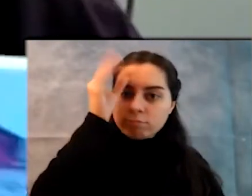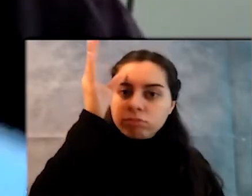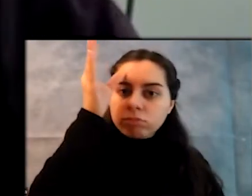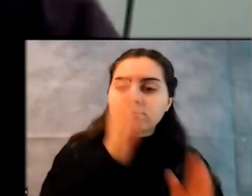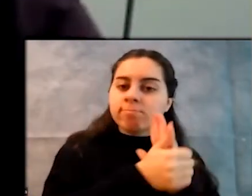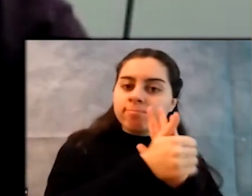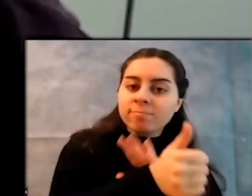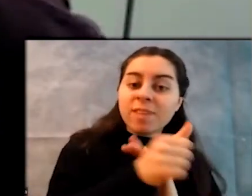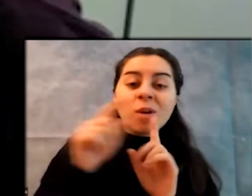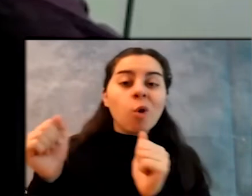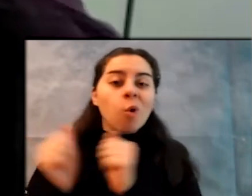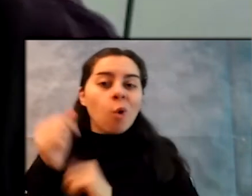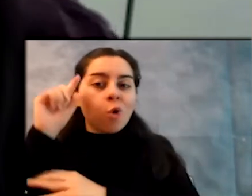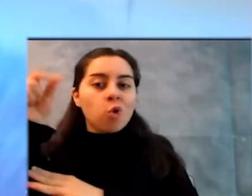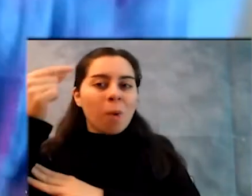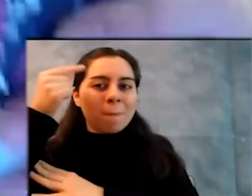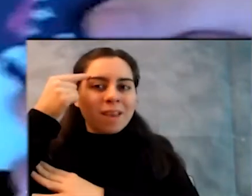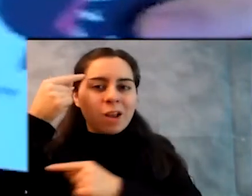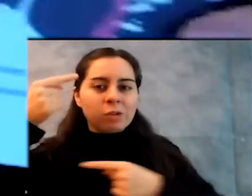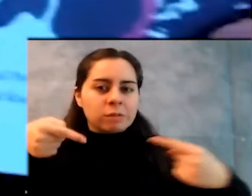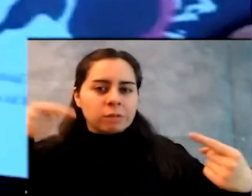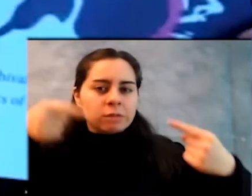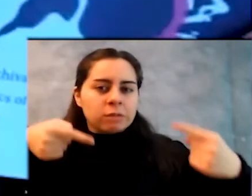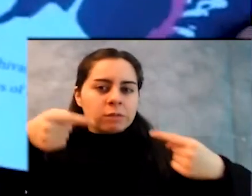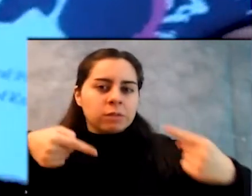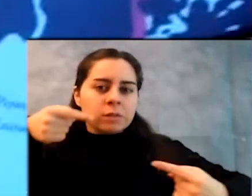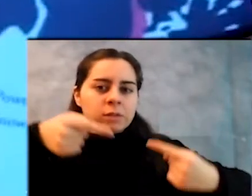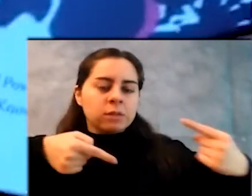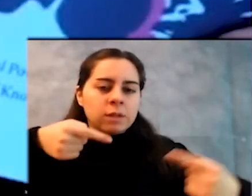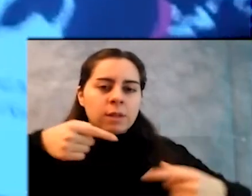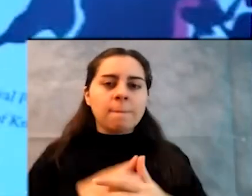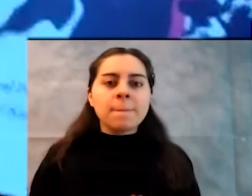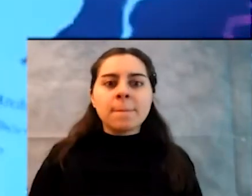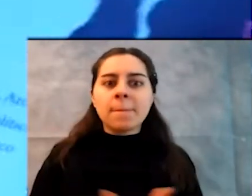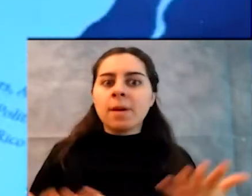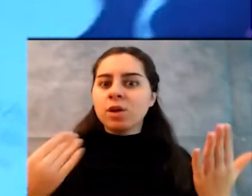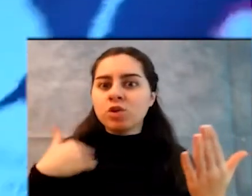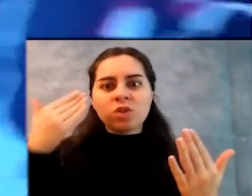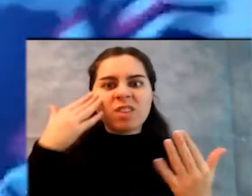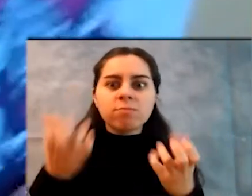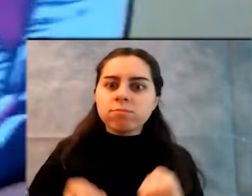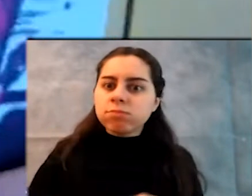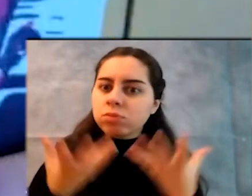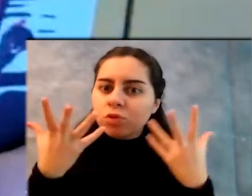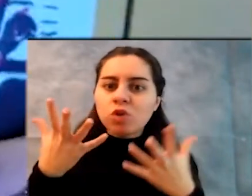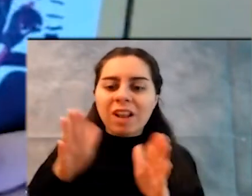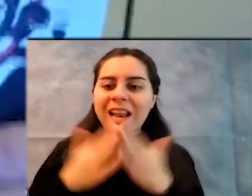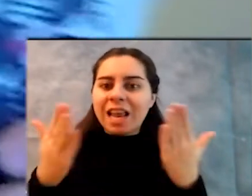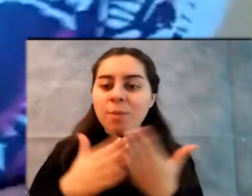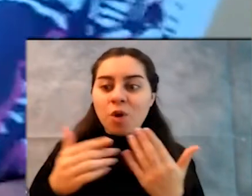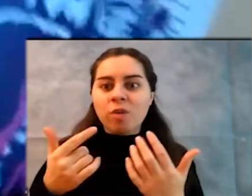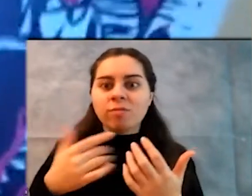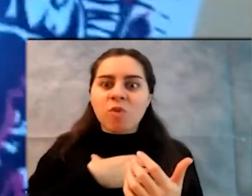It's really tough getting all these books and not wanting to just sit down and immediately read all of them.